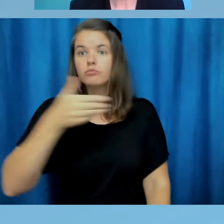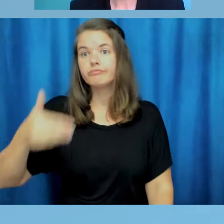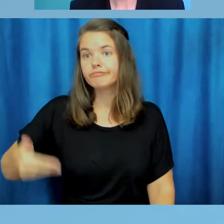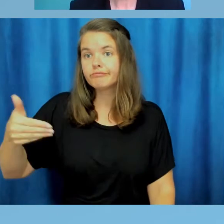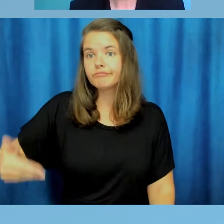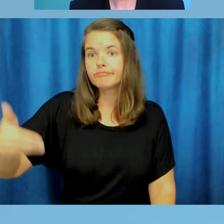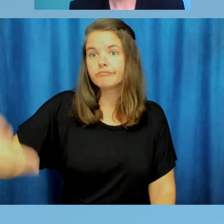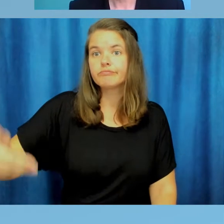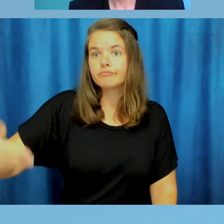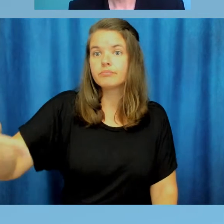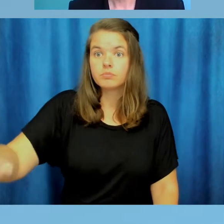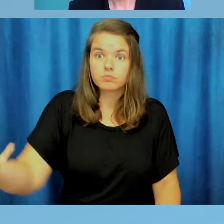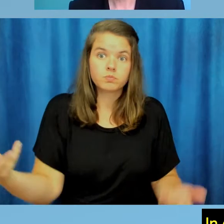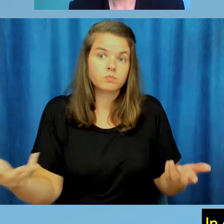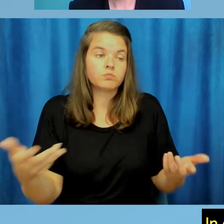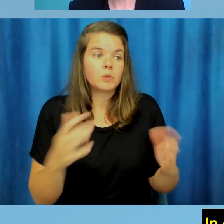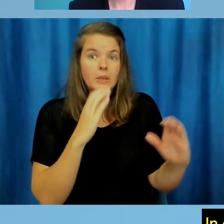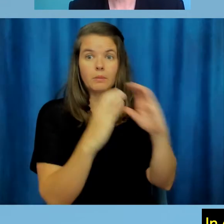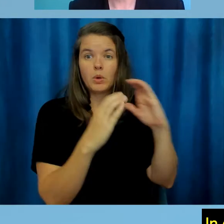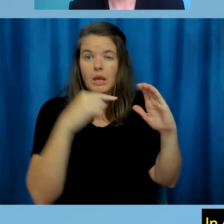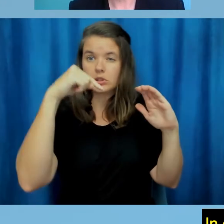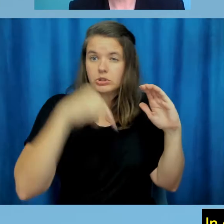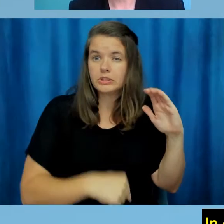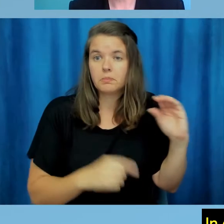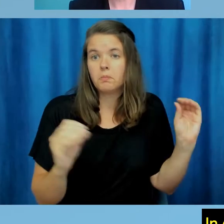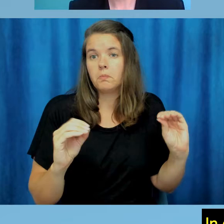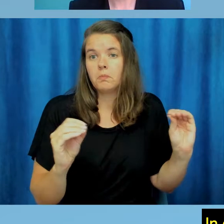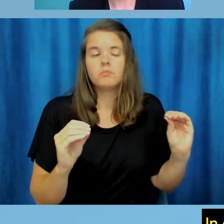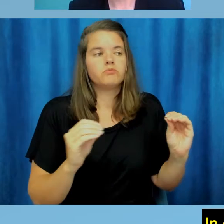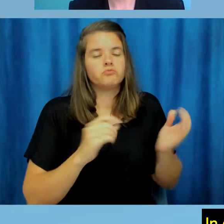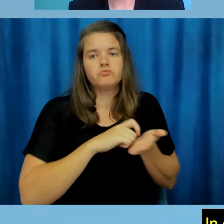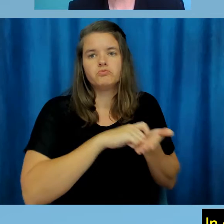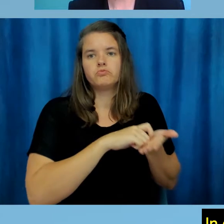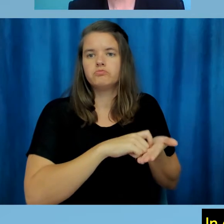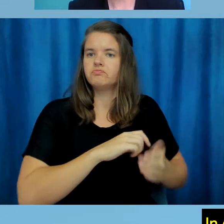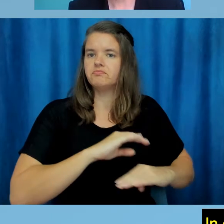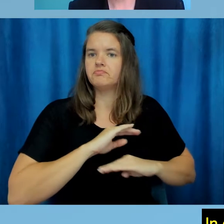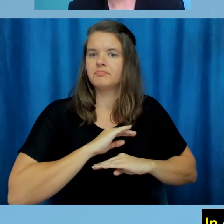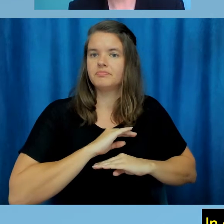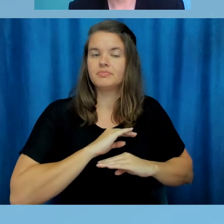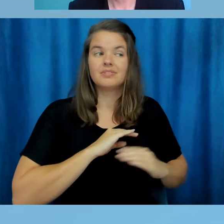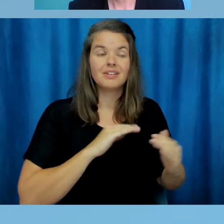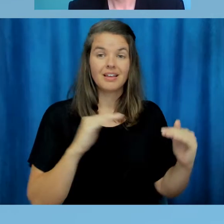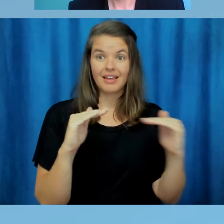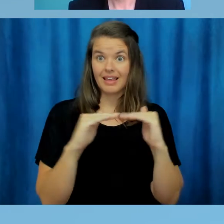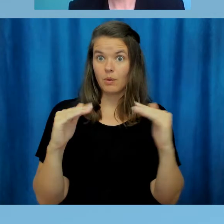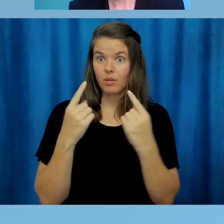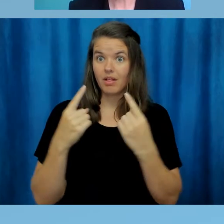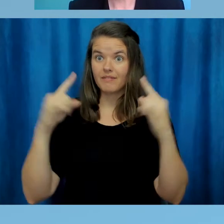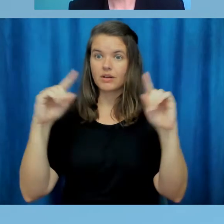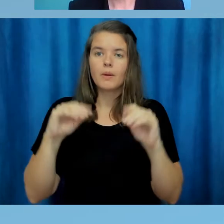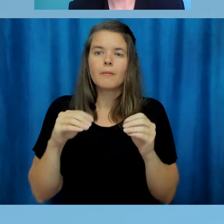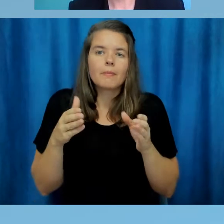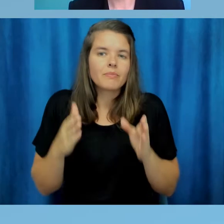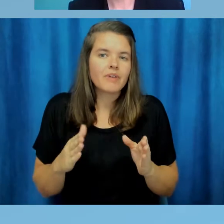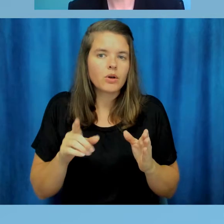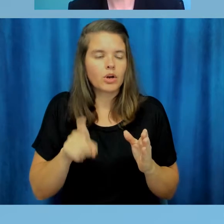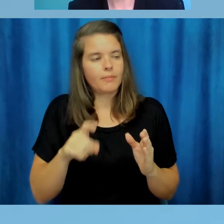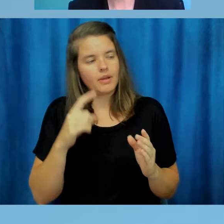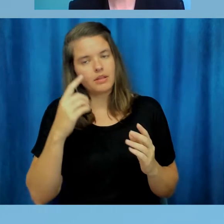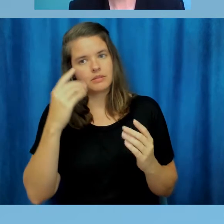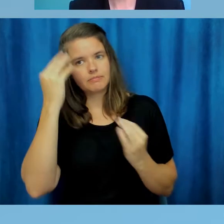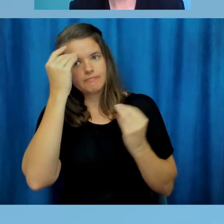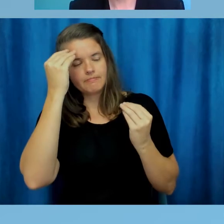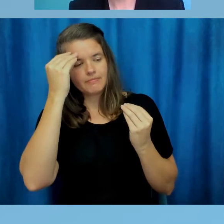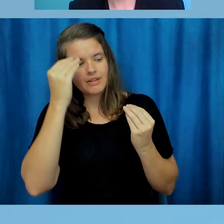shot. In determining whether a communication service is equally effective, the provider has to